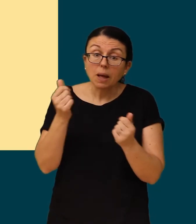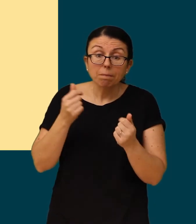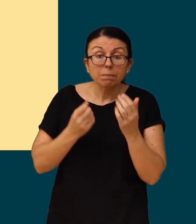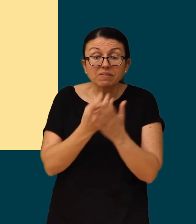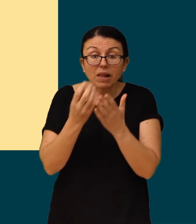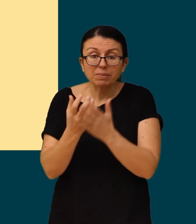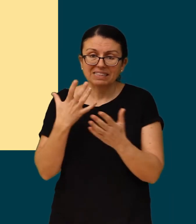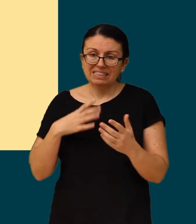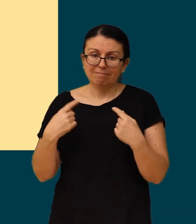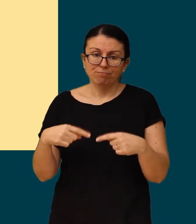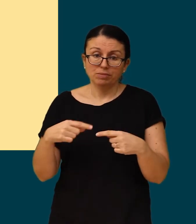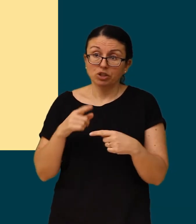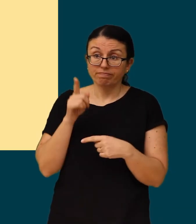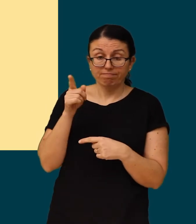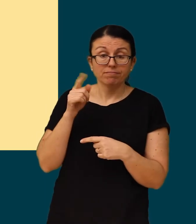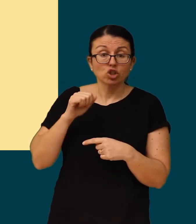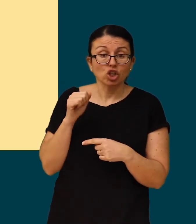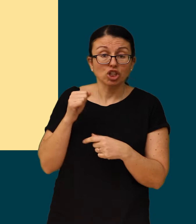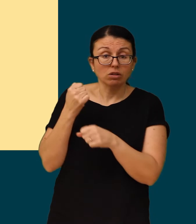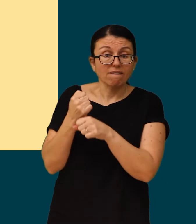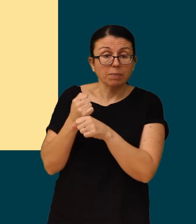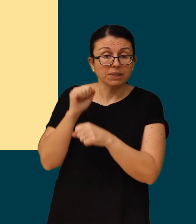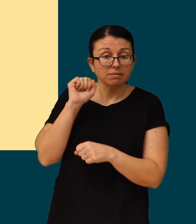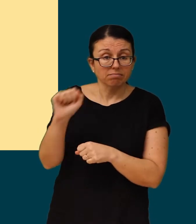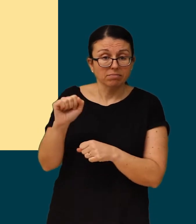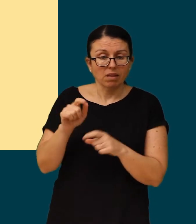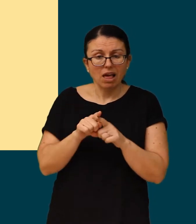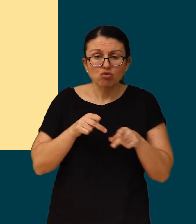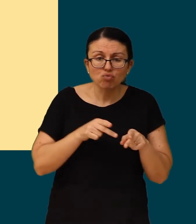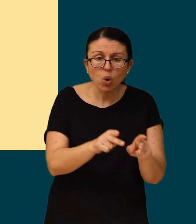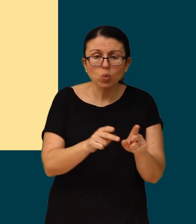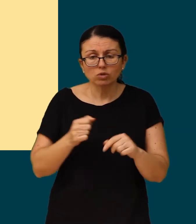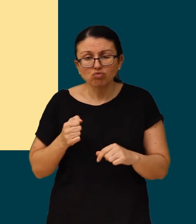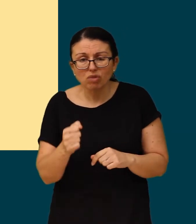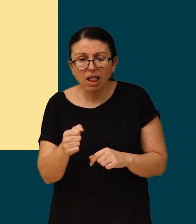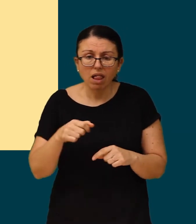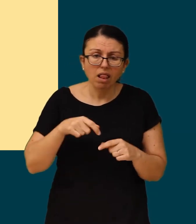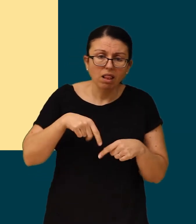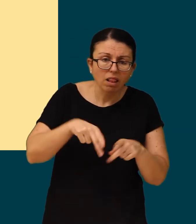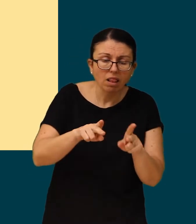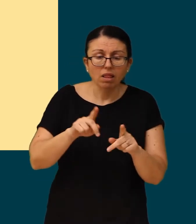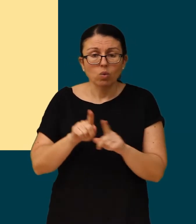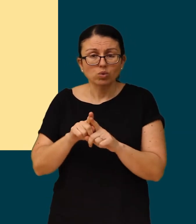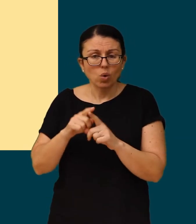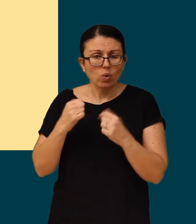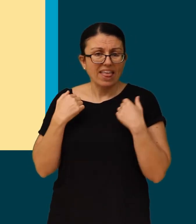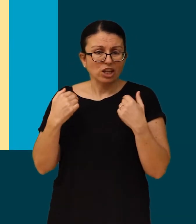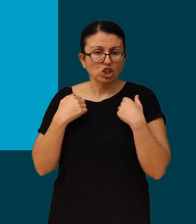developments need permission from the Scottish Government, such as major road, rail, or energy developments.